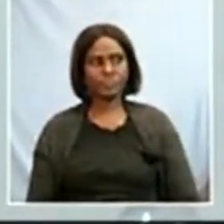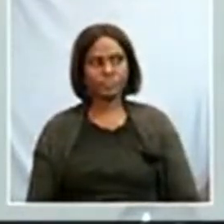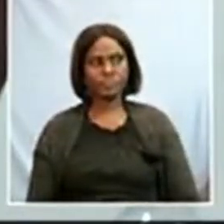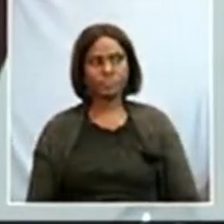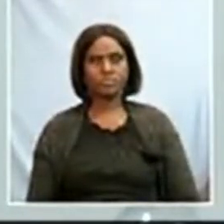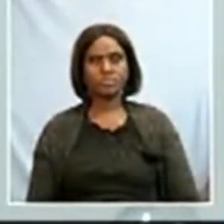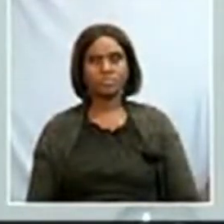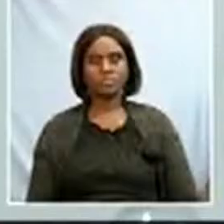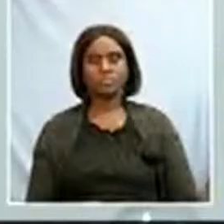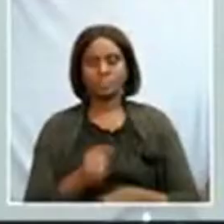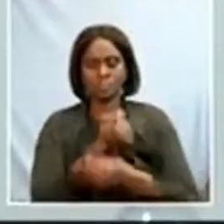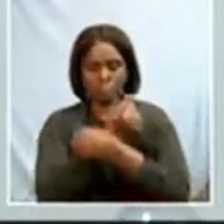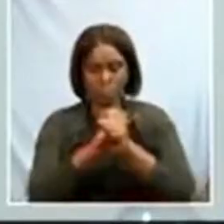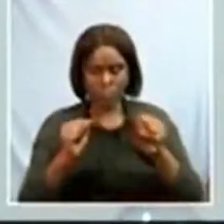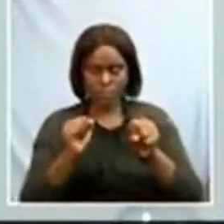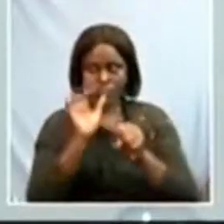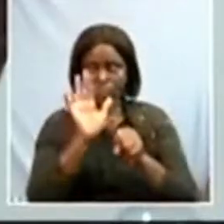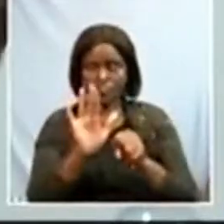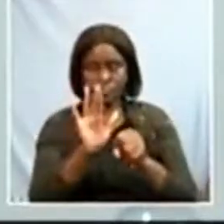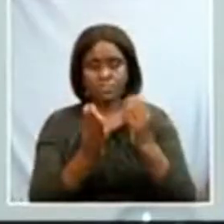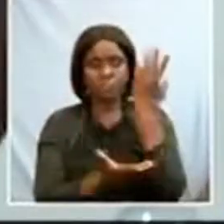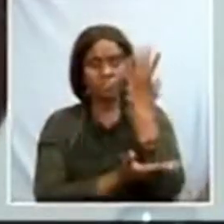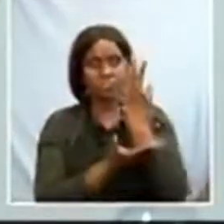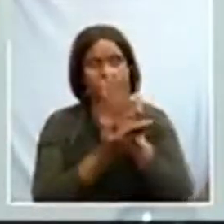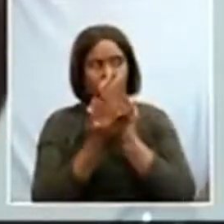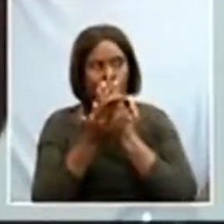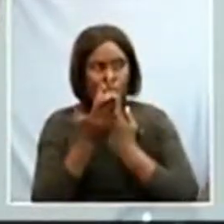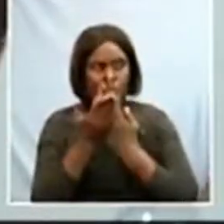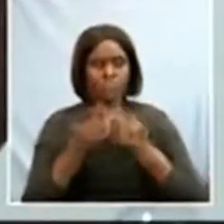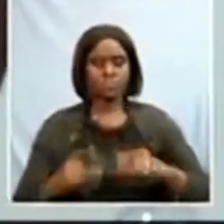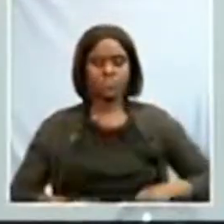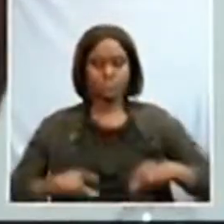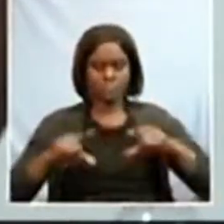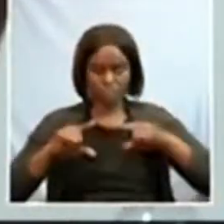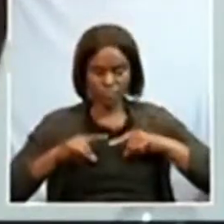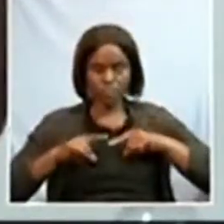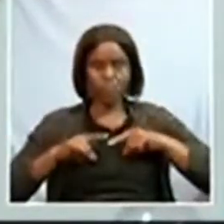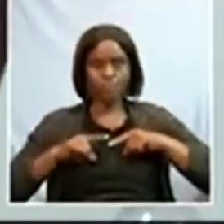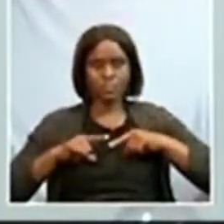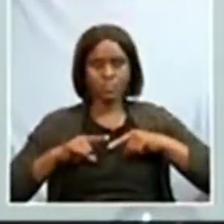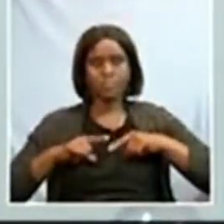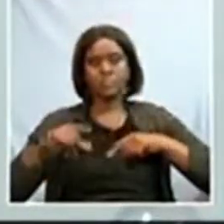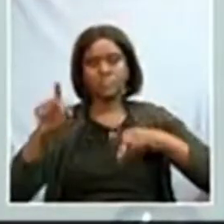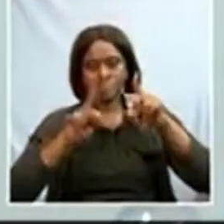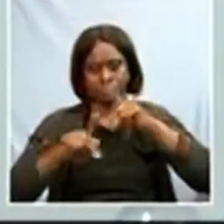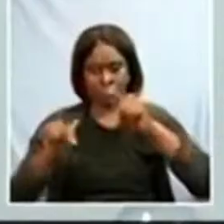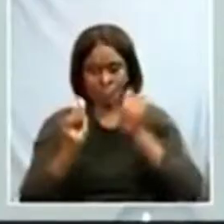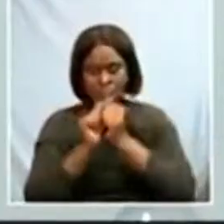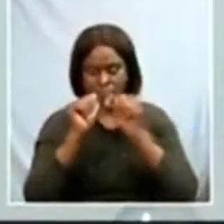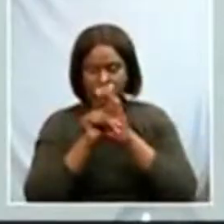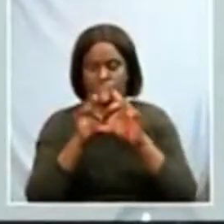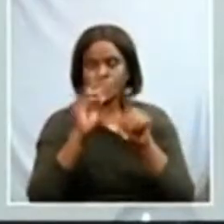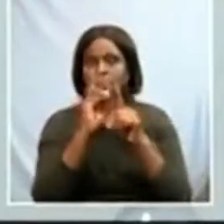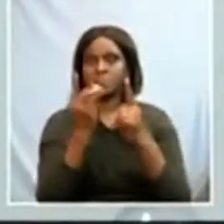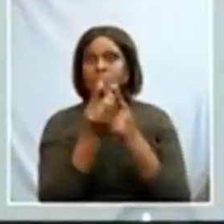The long-lasting solution there is improving the lives of the people within the